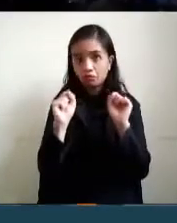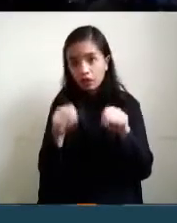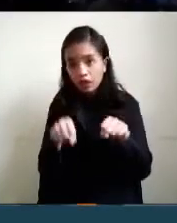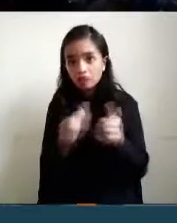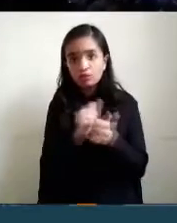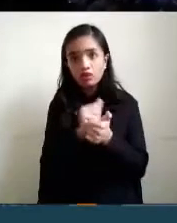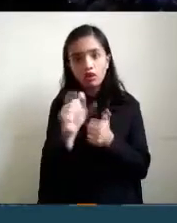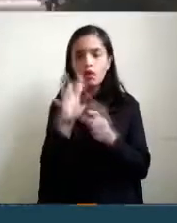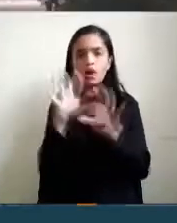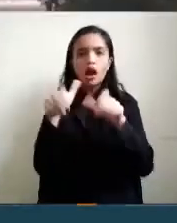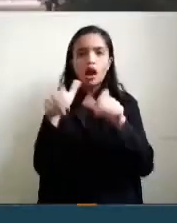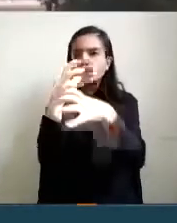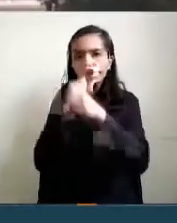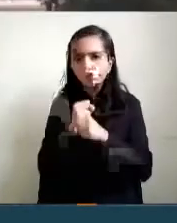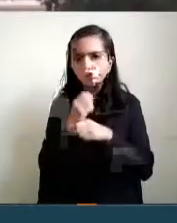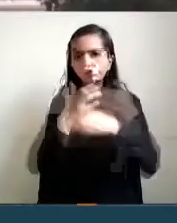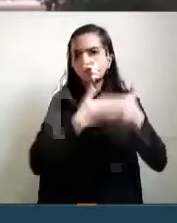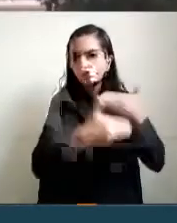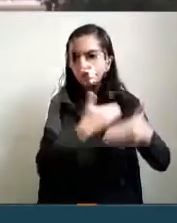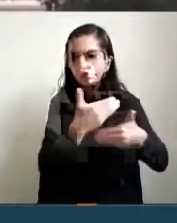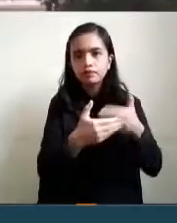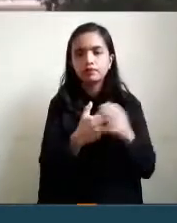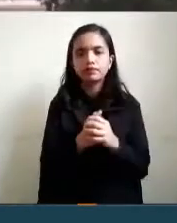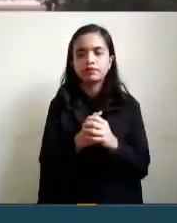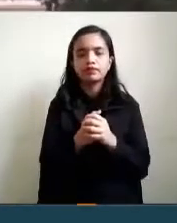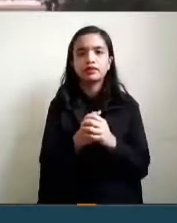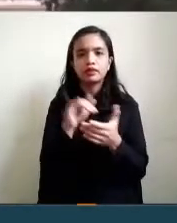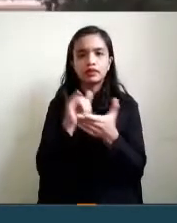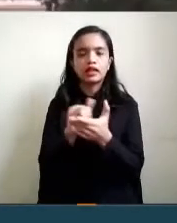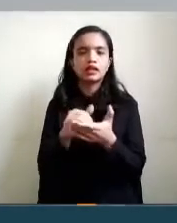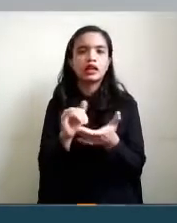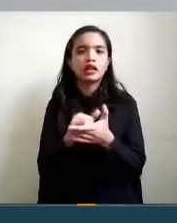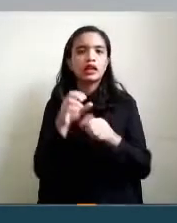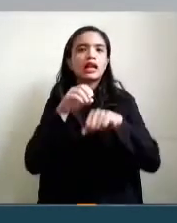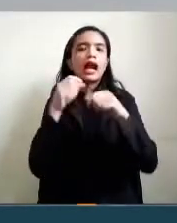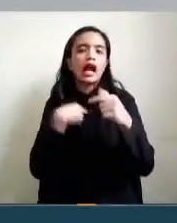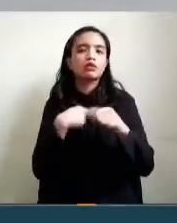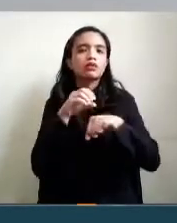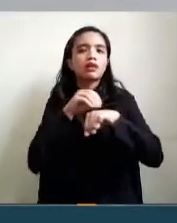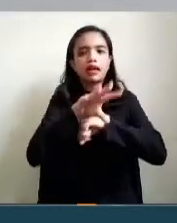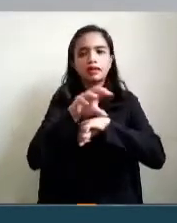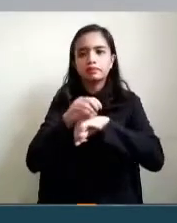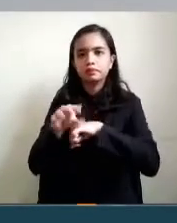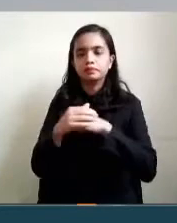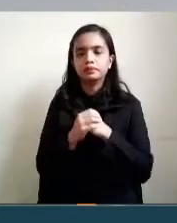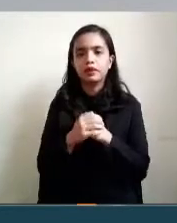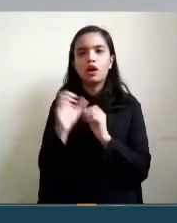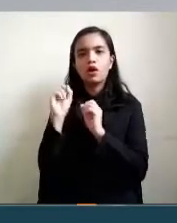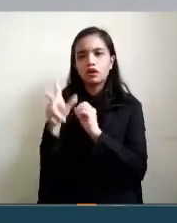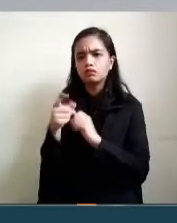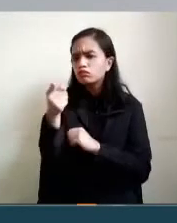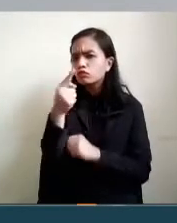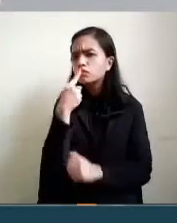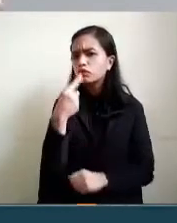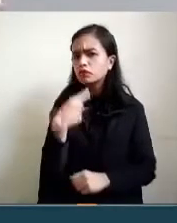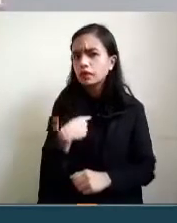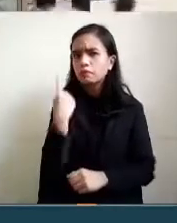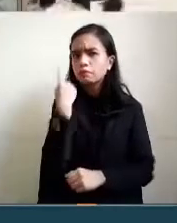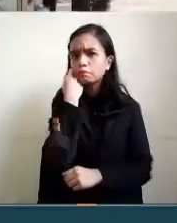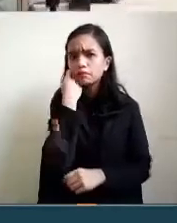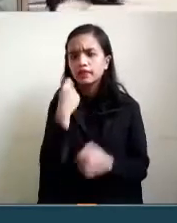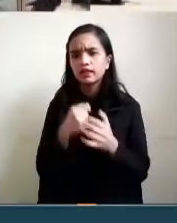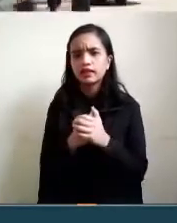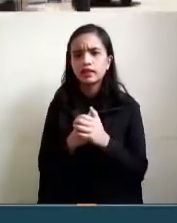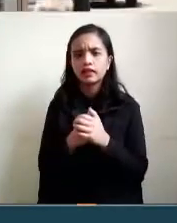claims. Ambassador, so that's what we advise them. All right. Yes. You mentioned earlier, Ambassador Babes, that